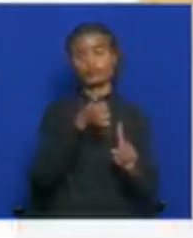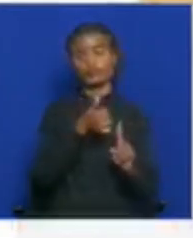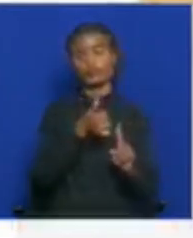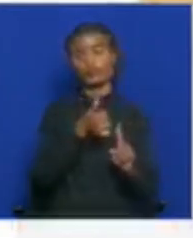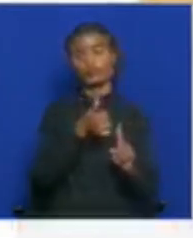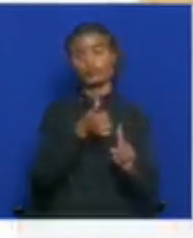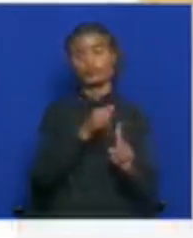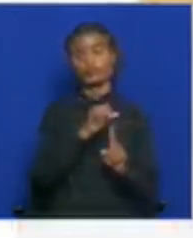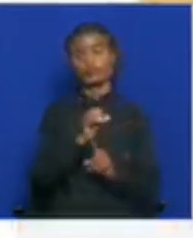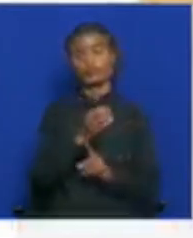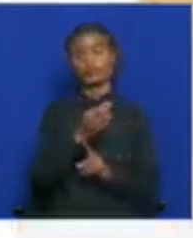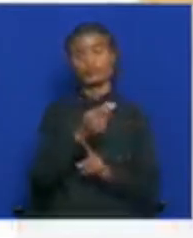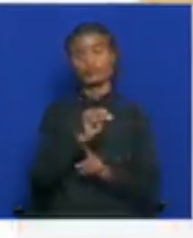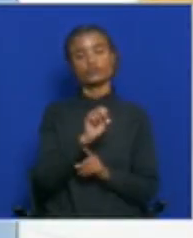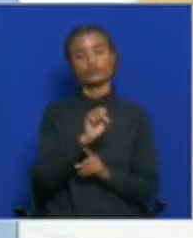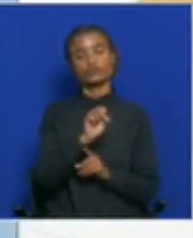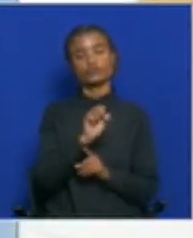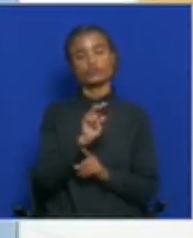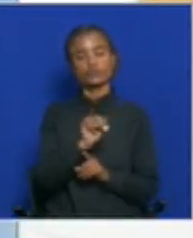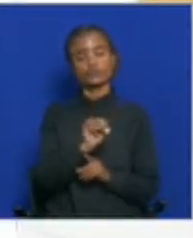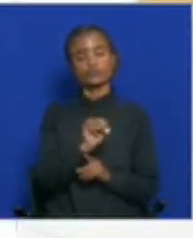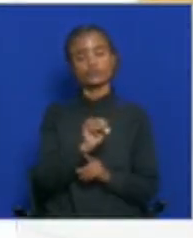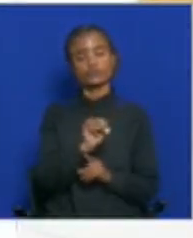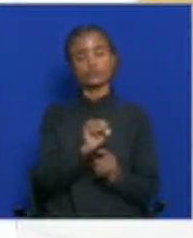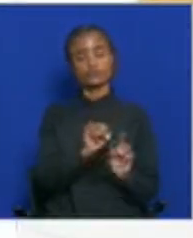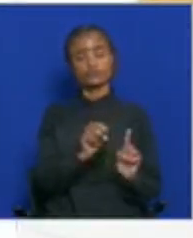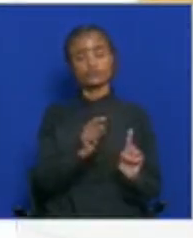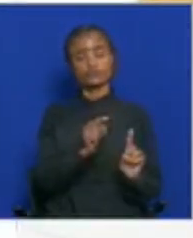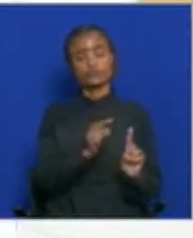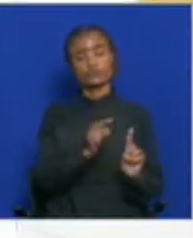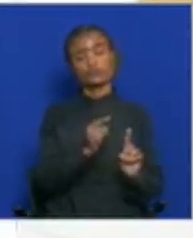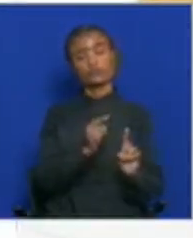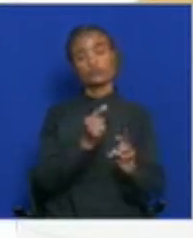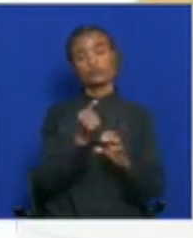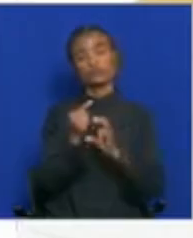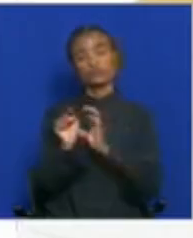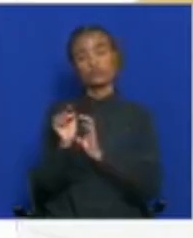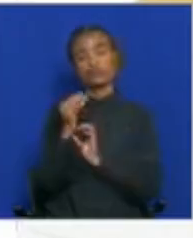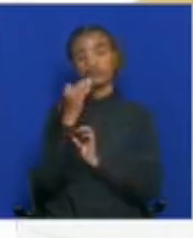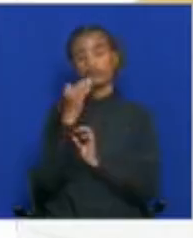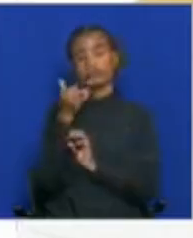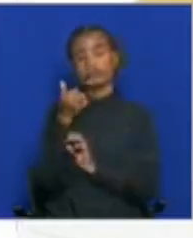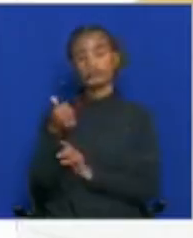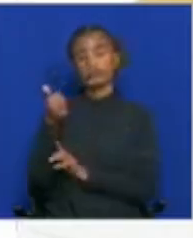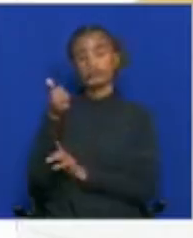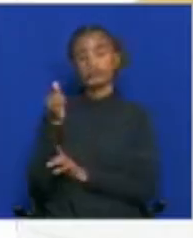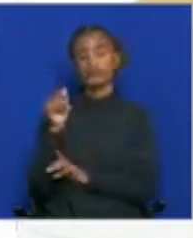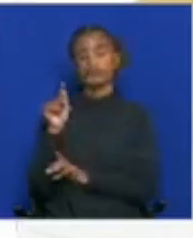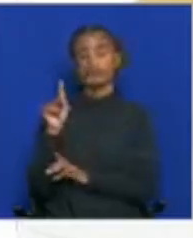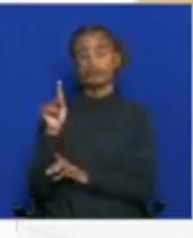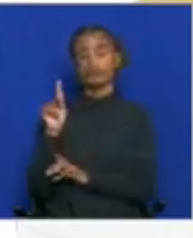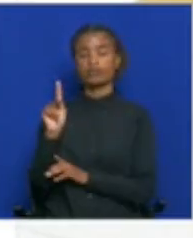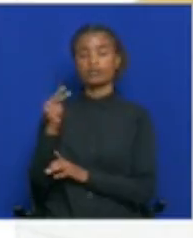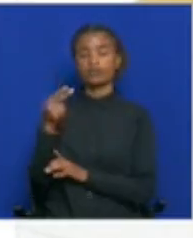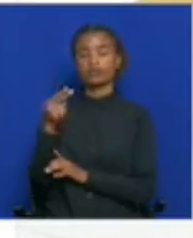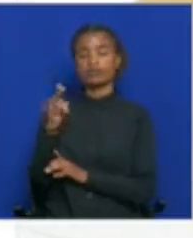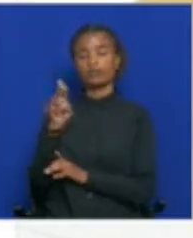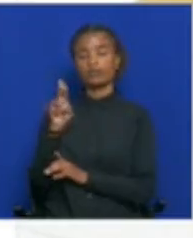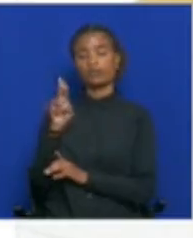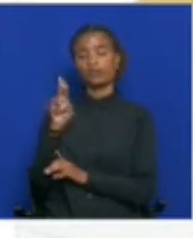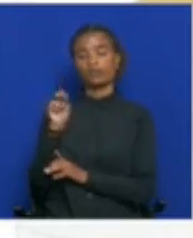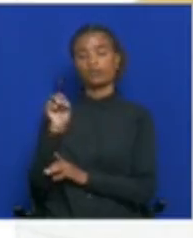to Major General Khumalo. We understand from testimony that later it was changed to